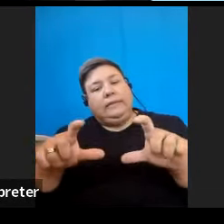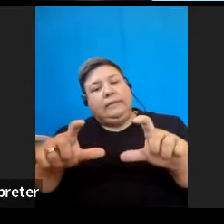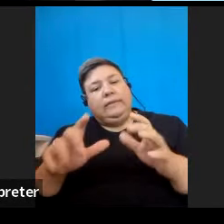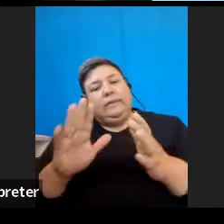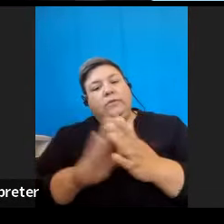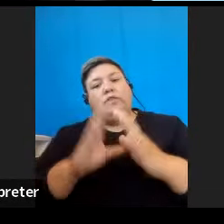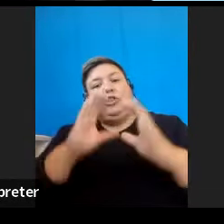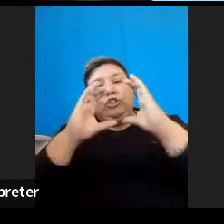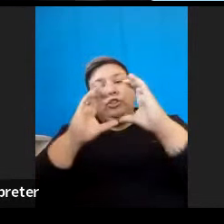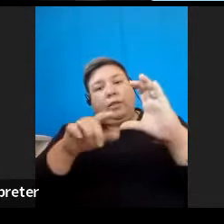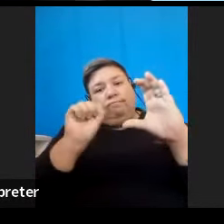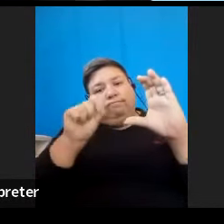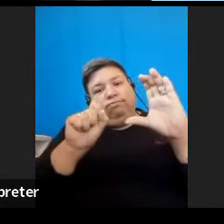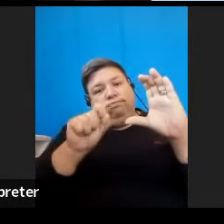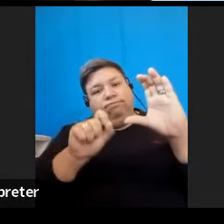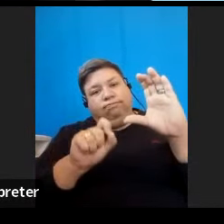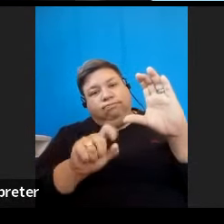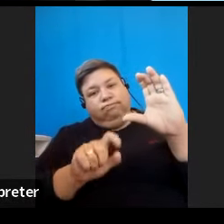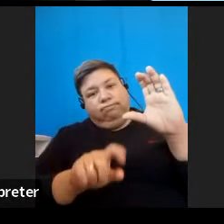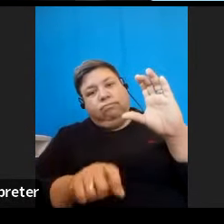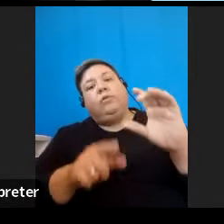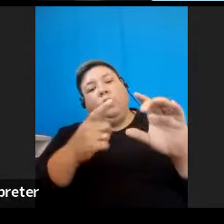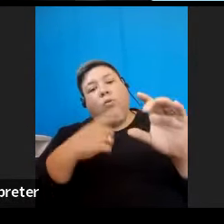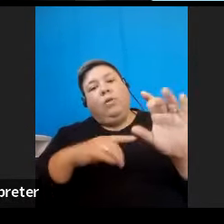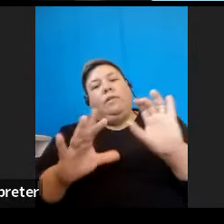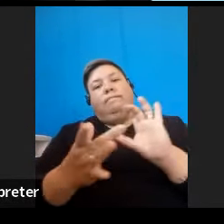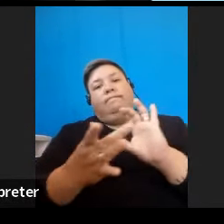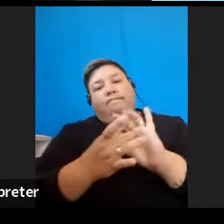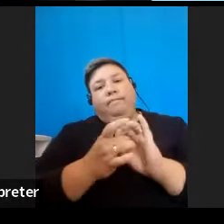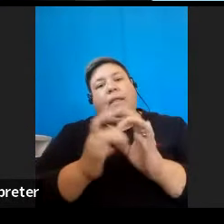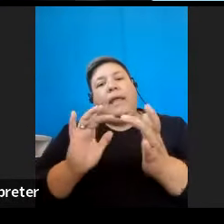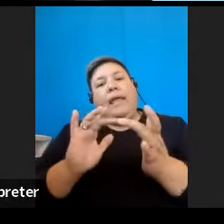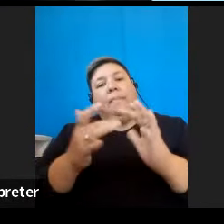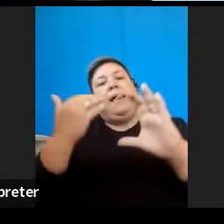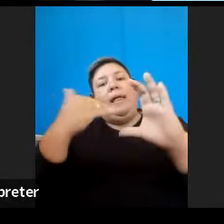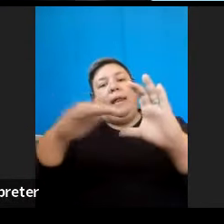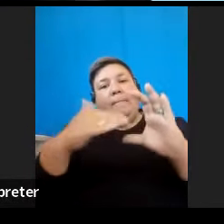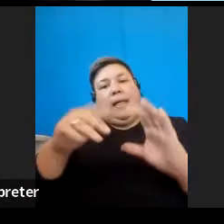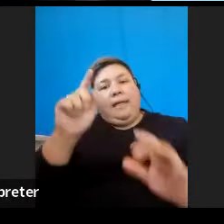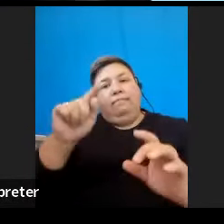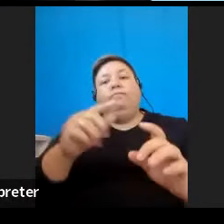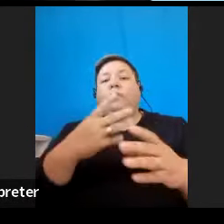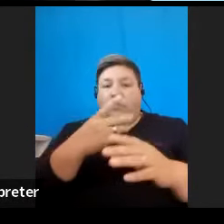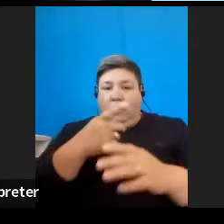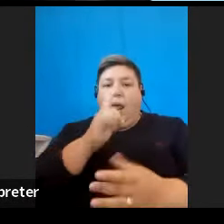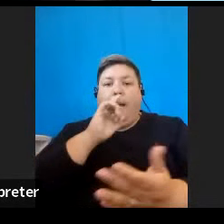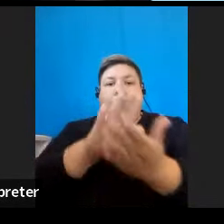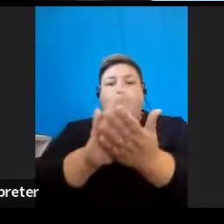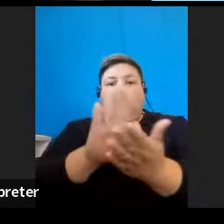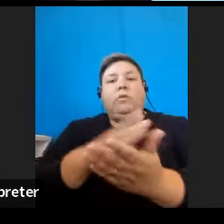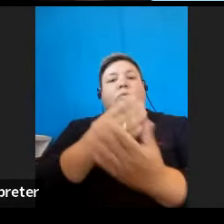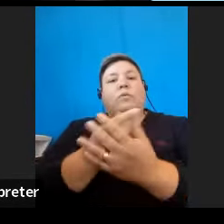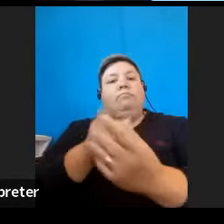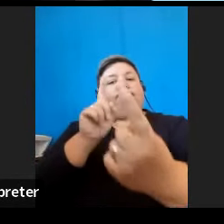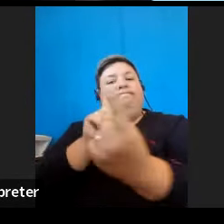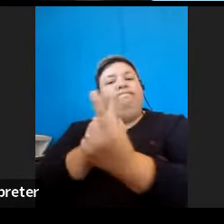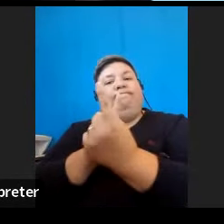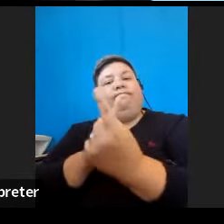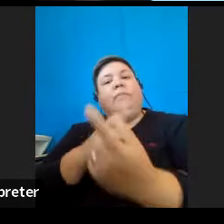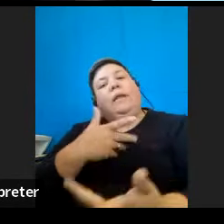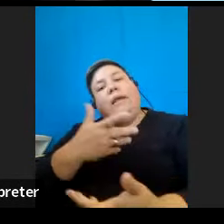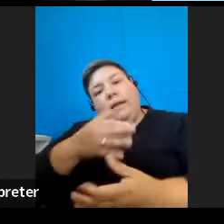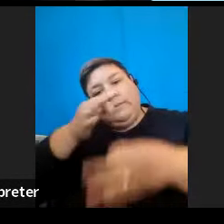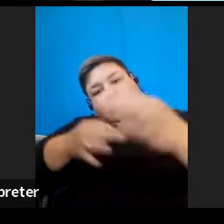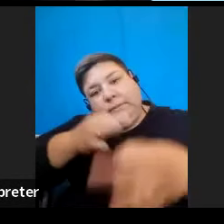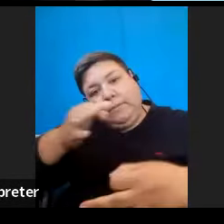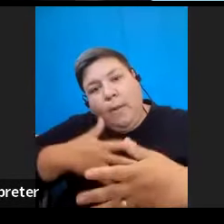box, and we will ensure that we reply to you, and then we schedule a one-on-one engagement where we provide more clarity and expatiate on